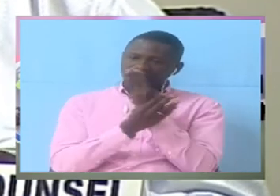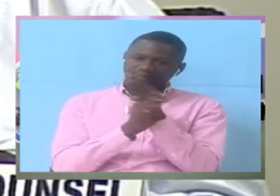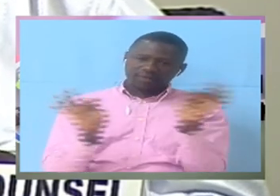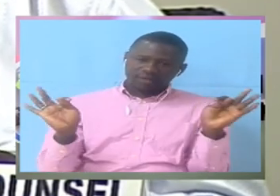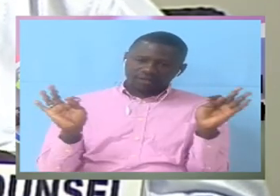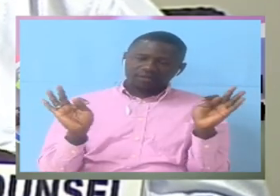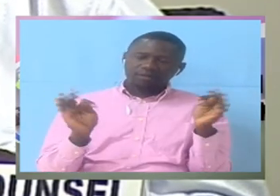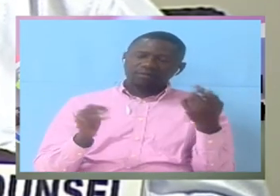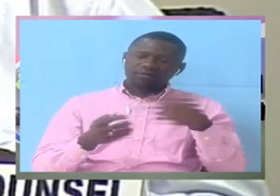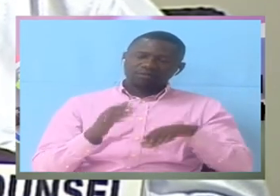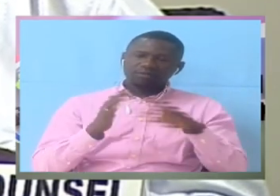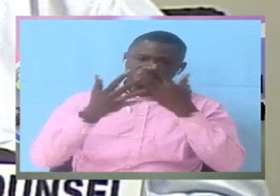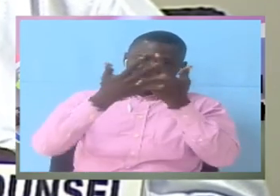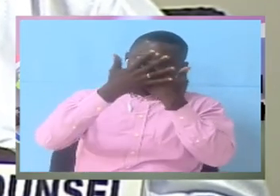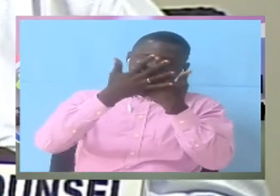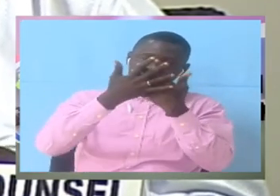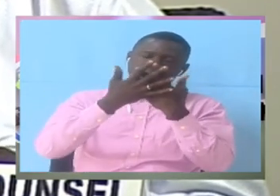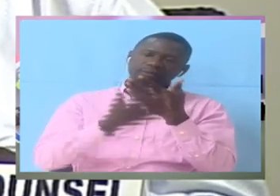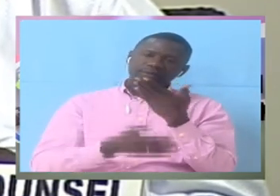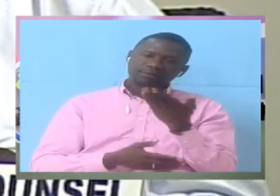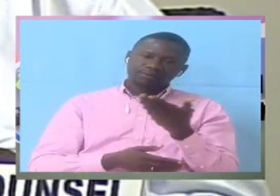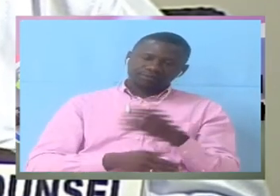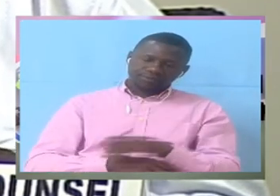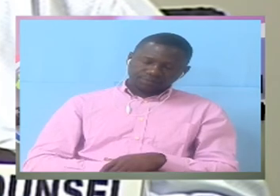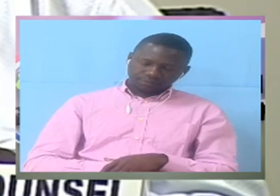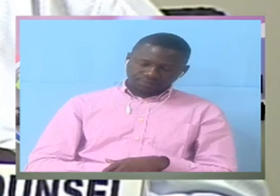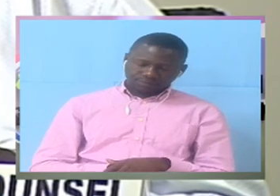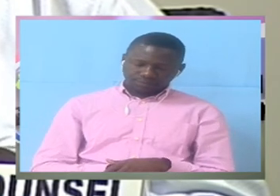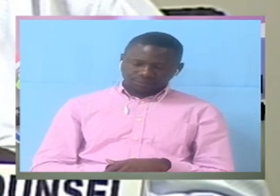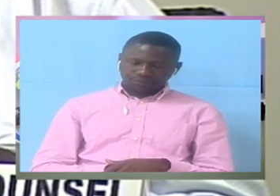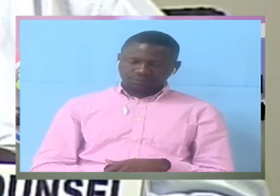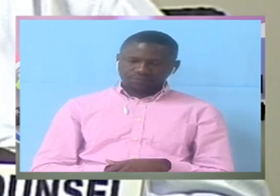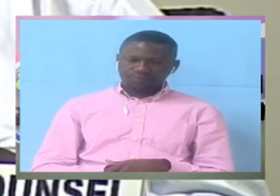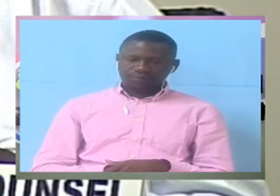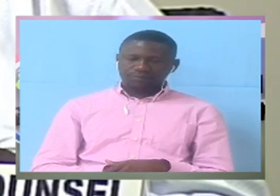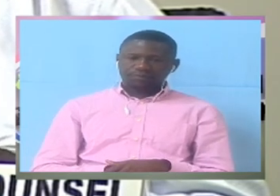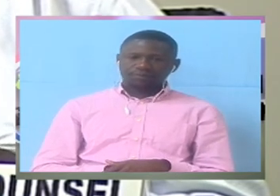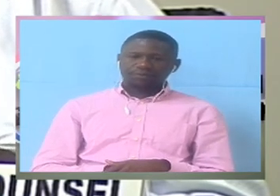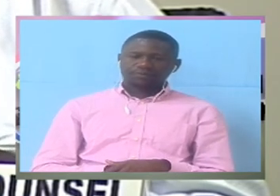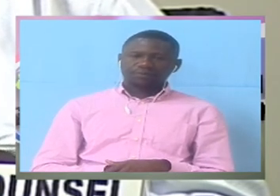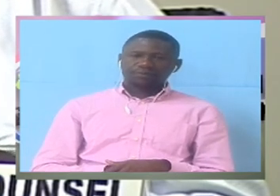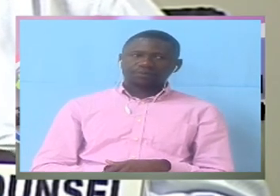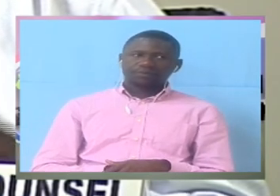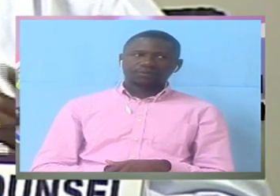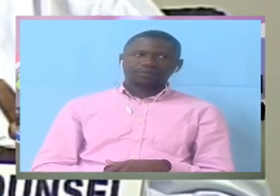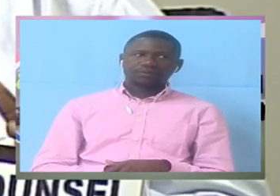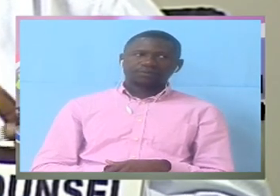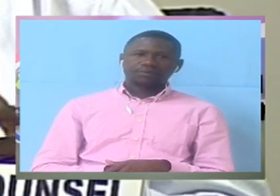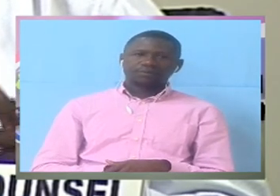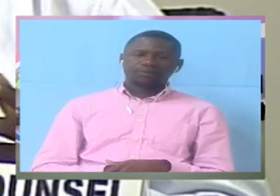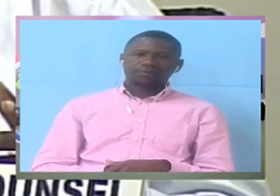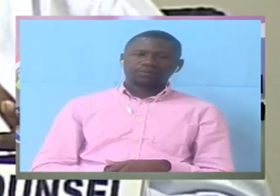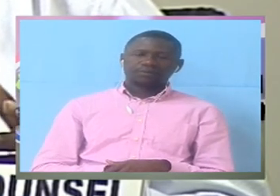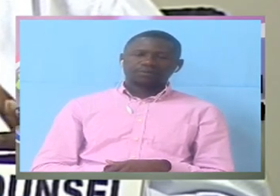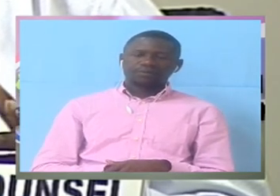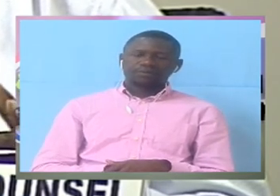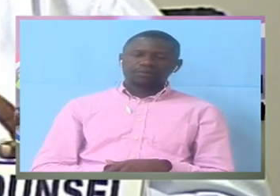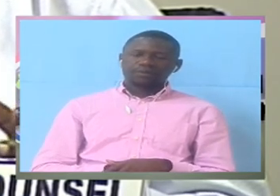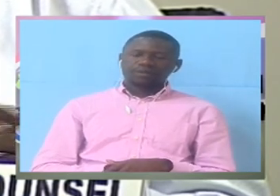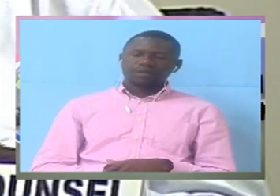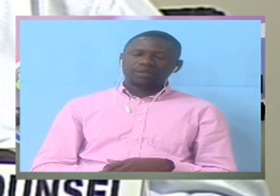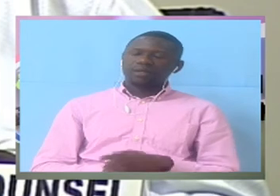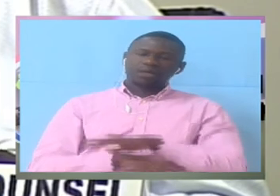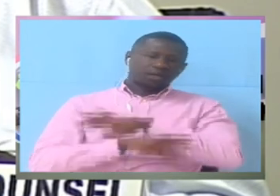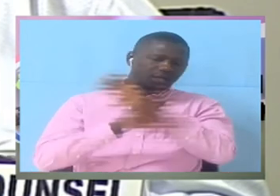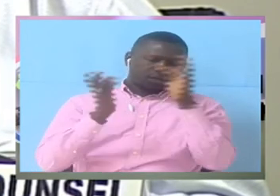from prison. And in Natanyami, Fuinatana, Inatebula, prison or Kasoto. And the impact of all this